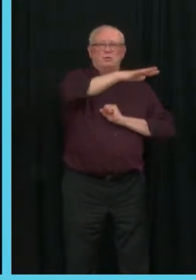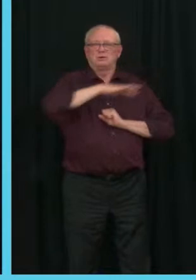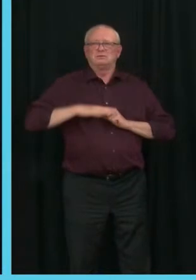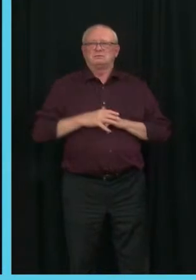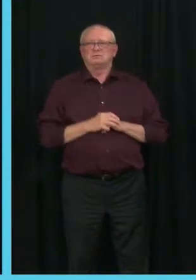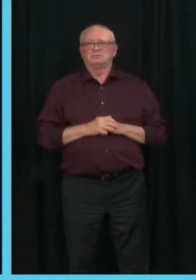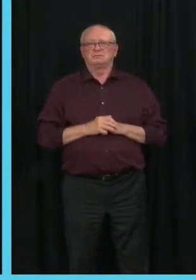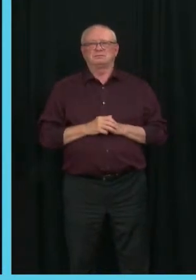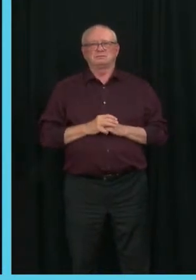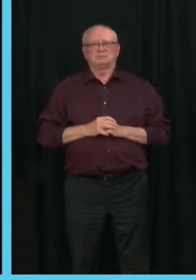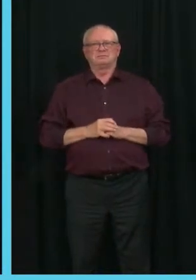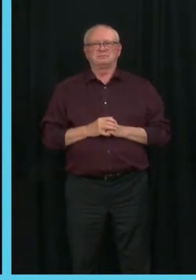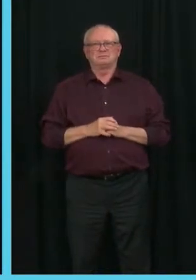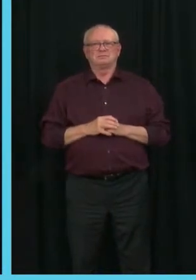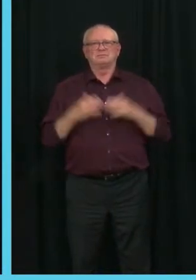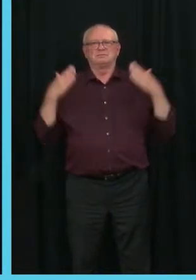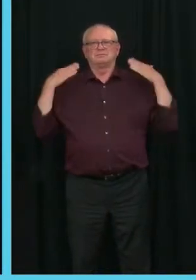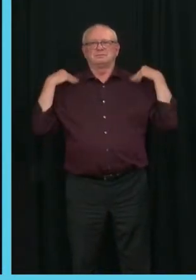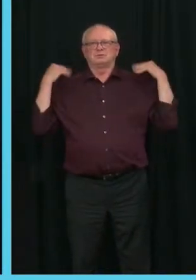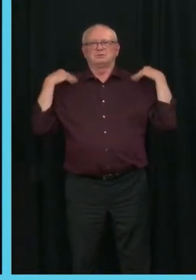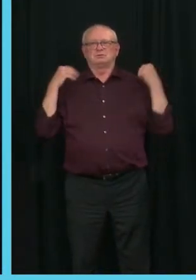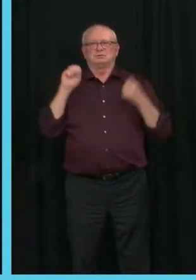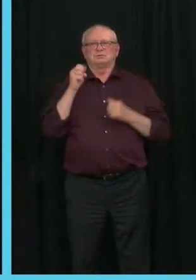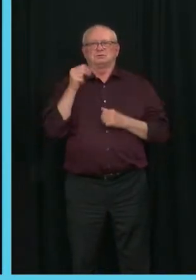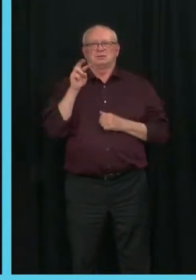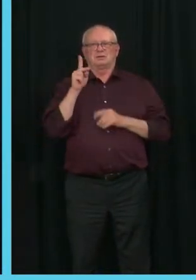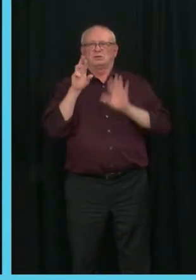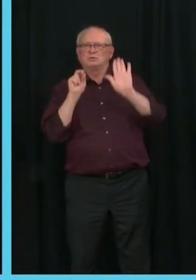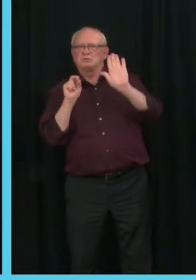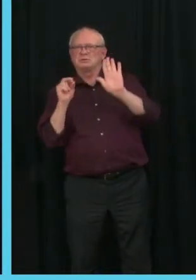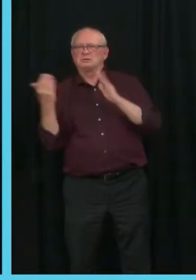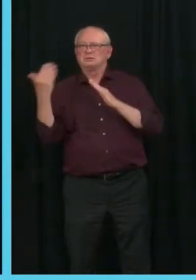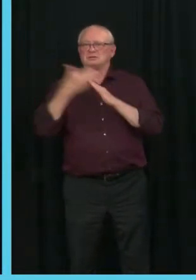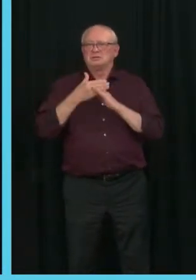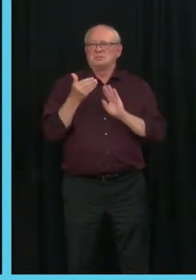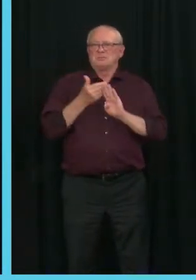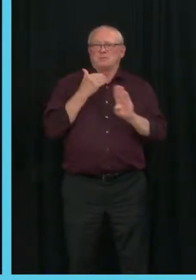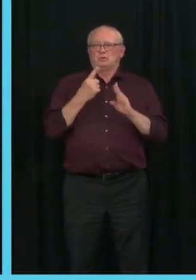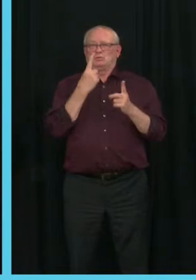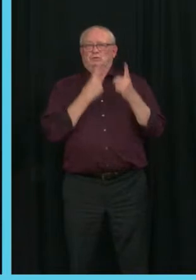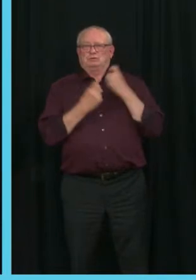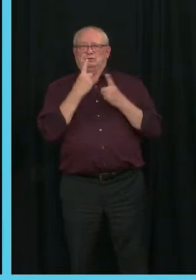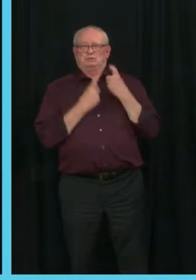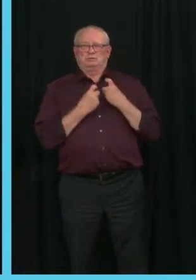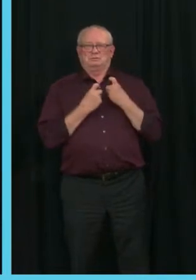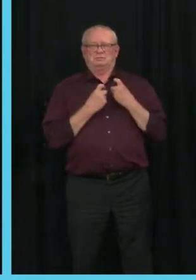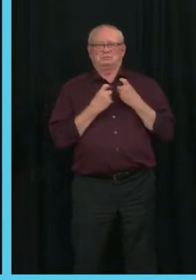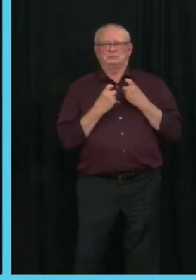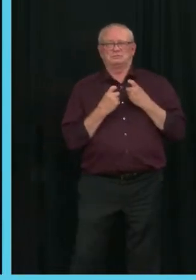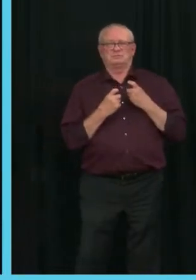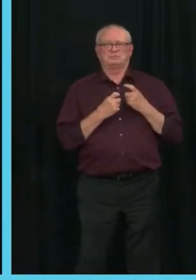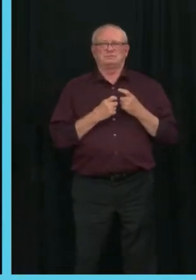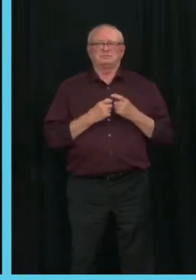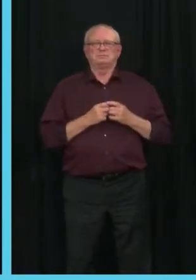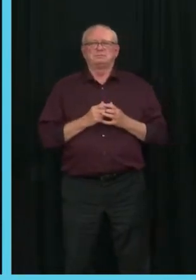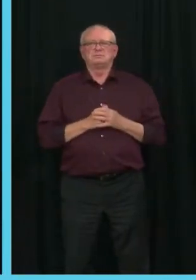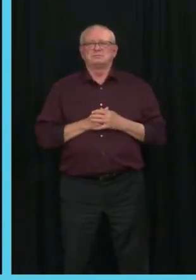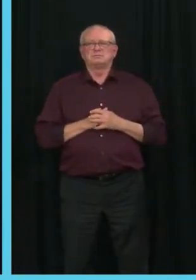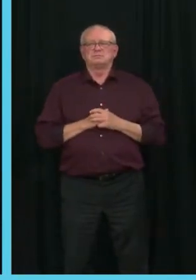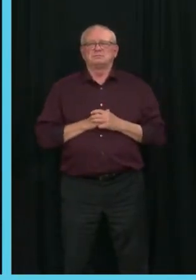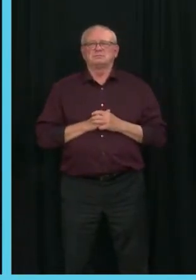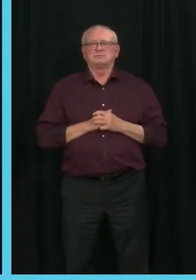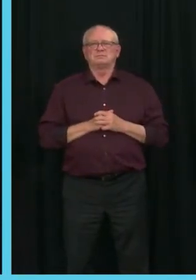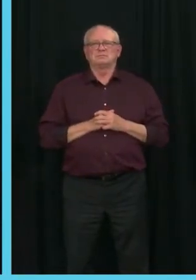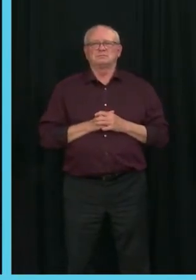Maybe also, just before we do go to questions, Harrison, just to say, in light of your comments before the update, to say through